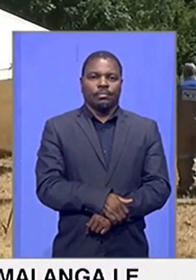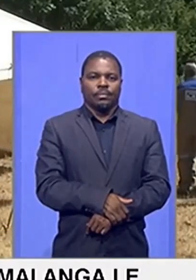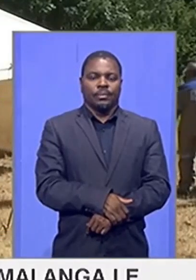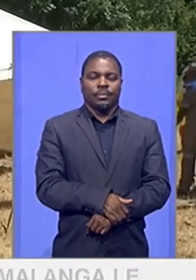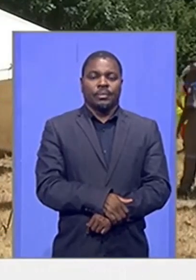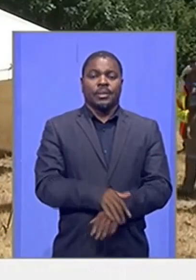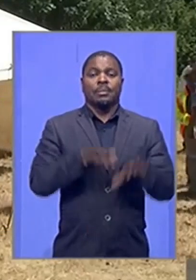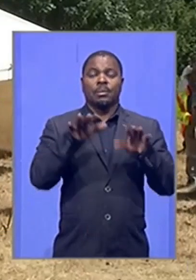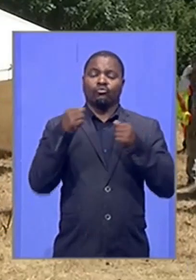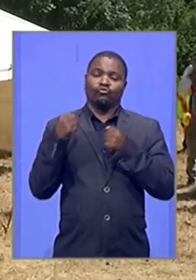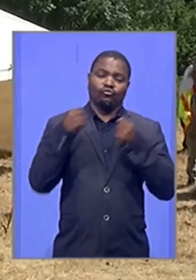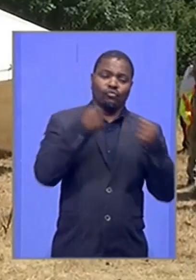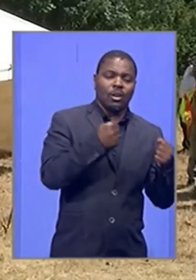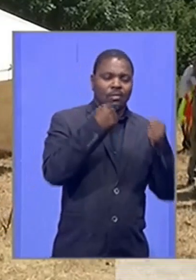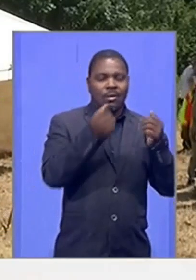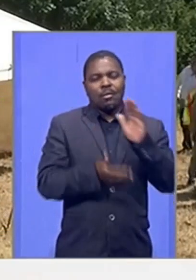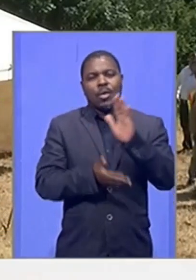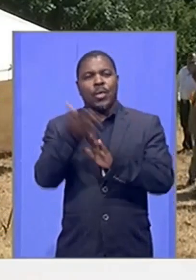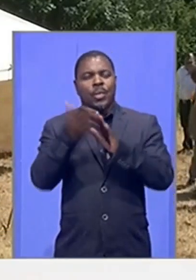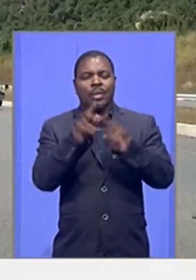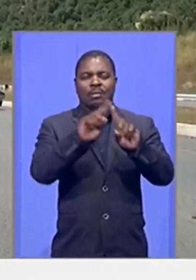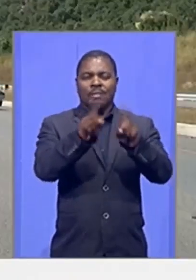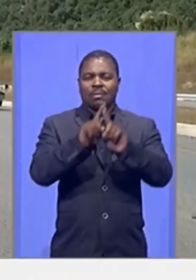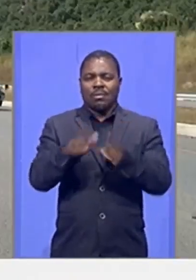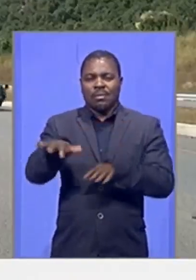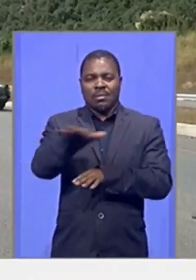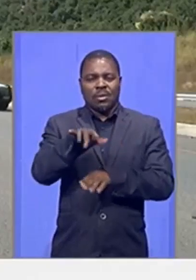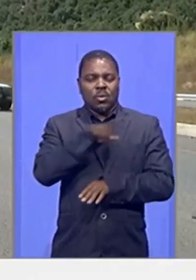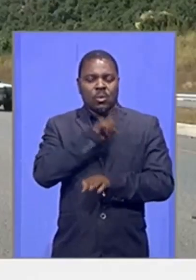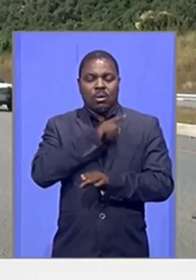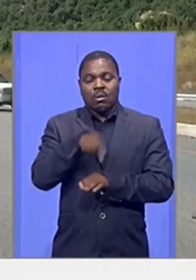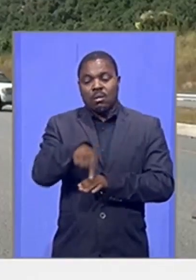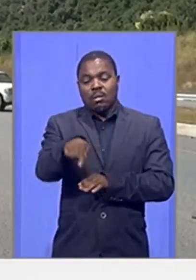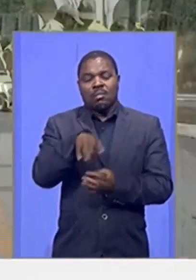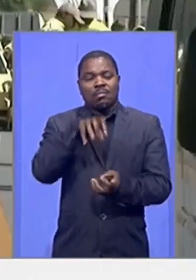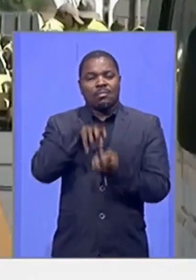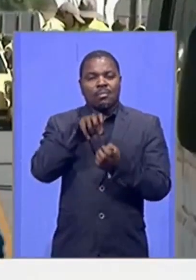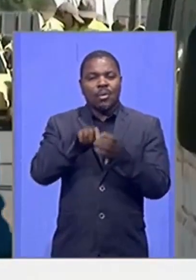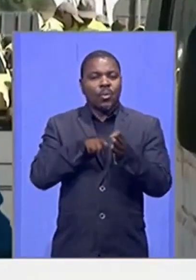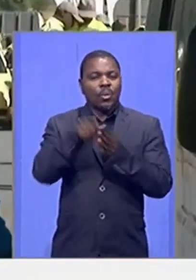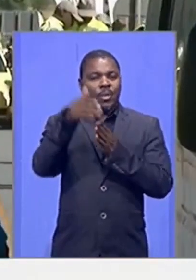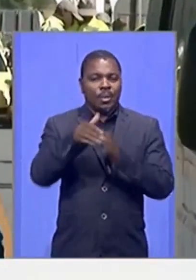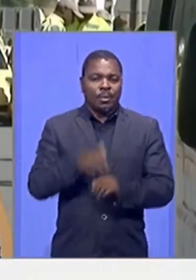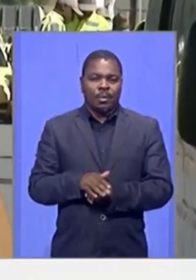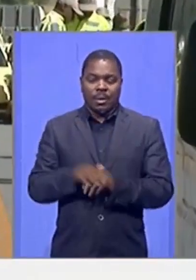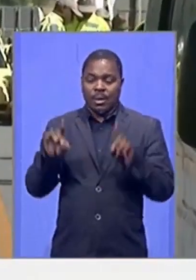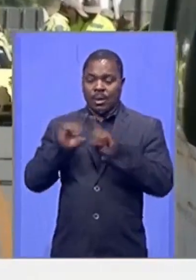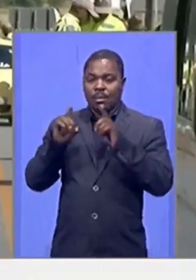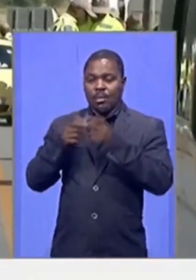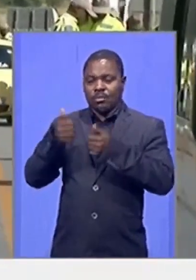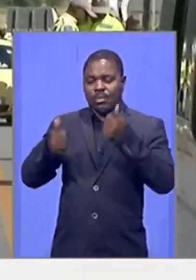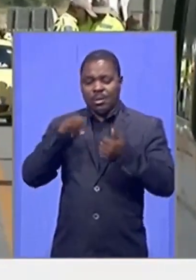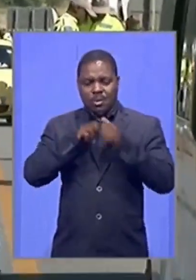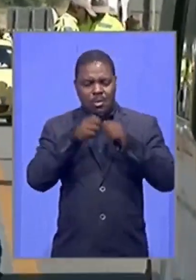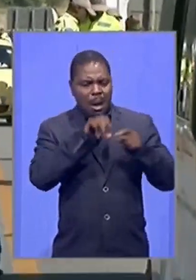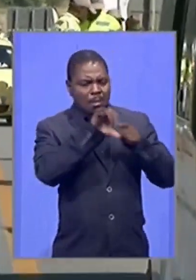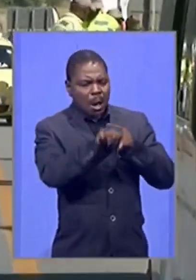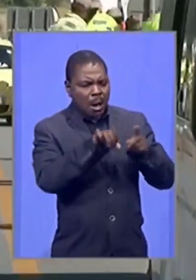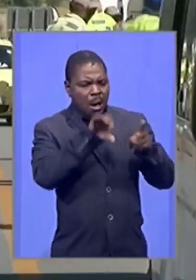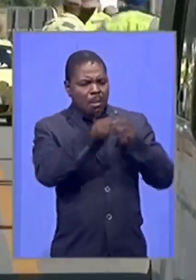Bakganni ba se ba qadile ho ya dibakeng tse fapaneng pele mafelo a beke ya Paseka. Bahlanka ba Lefapha ba fumane mathata a mangata